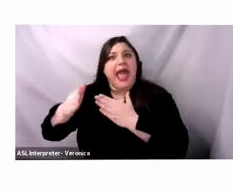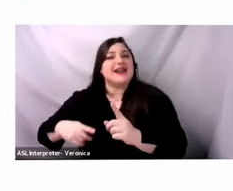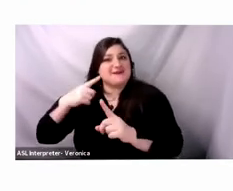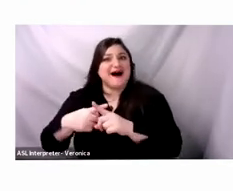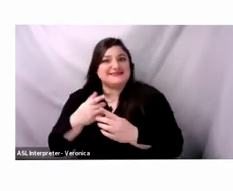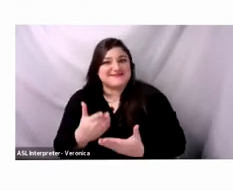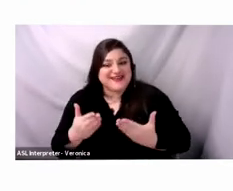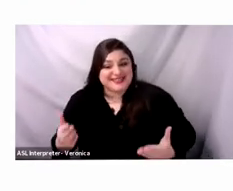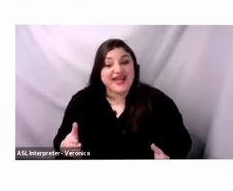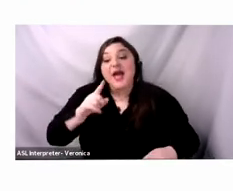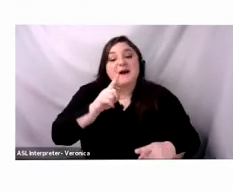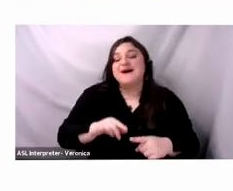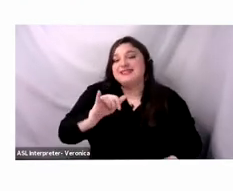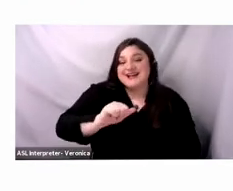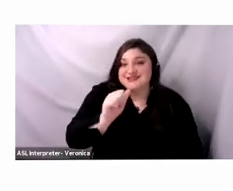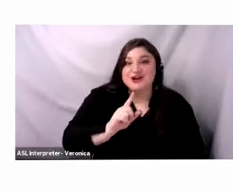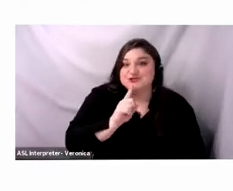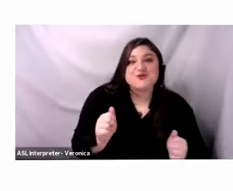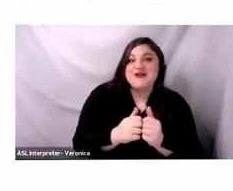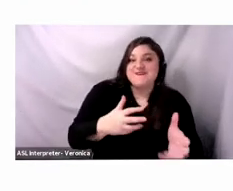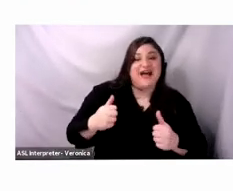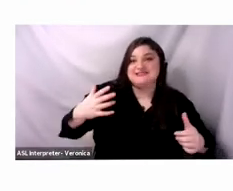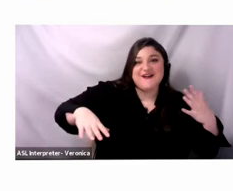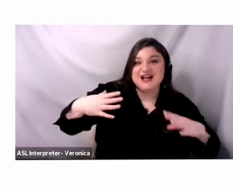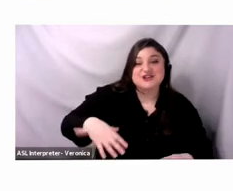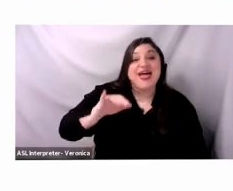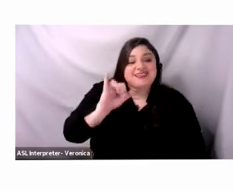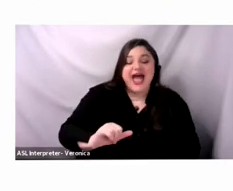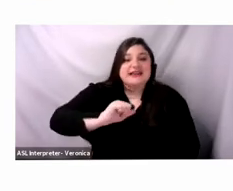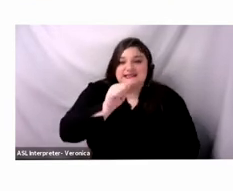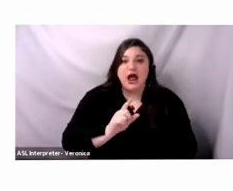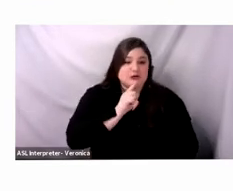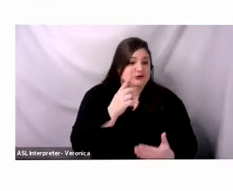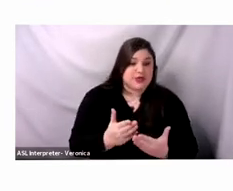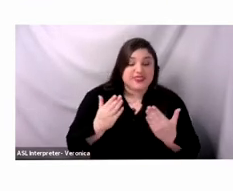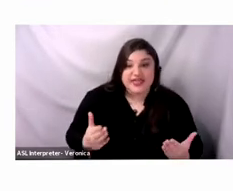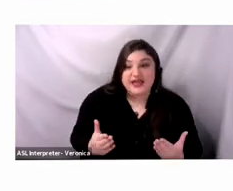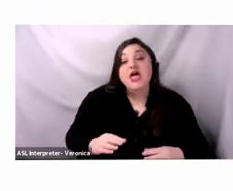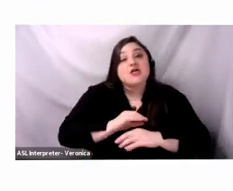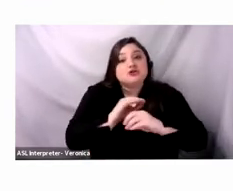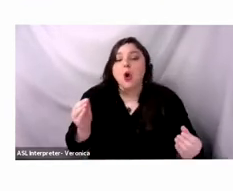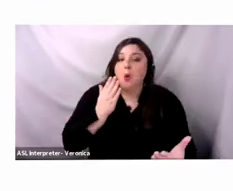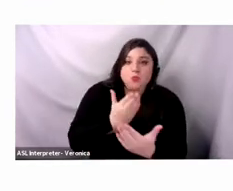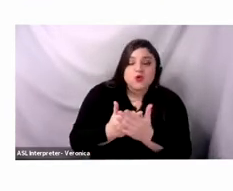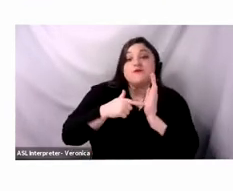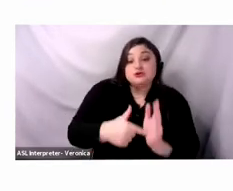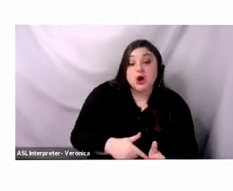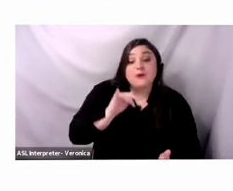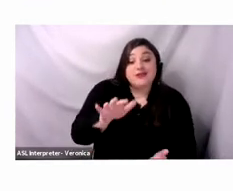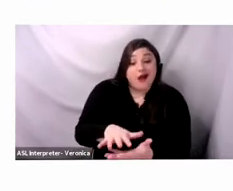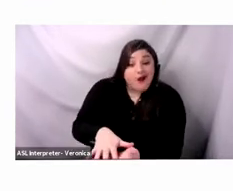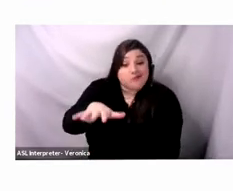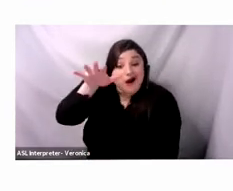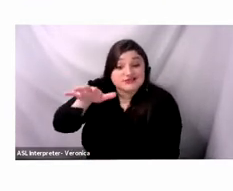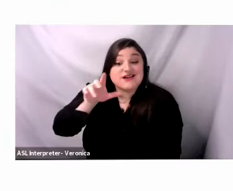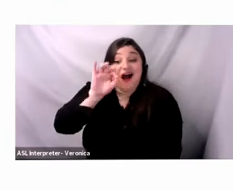stop overproducing. This makes no sense. Is there any proof that the abundance of secondhand clothing in the global north has slowed